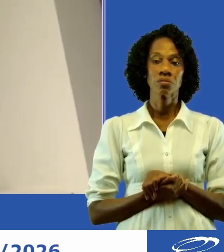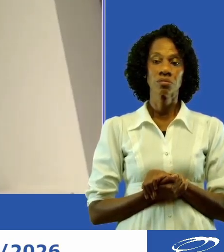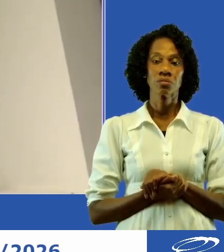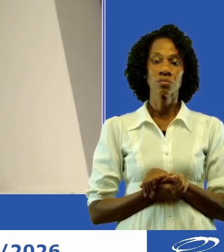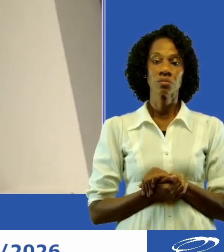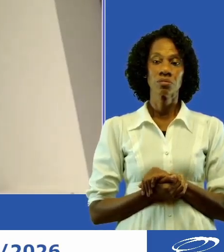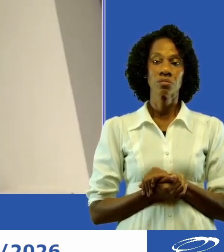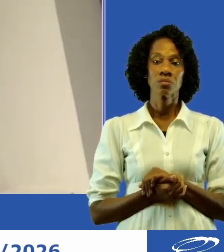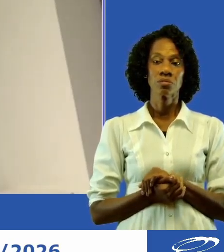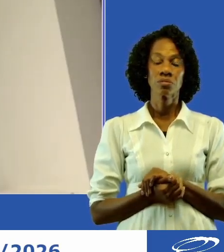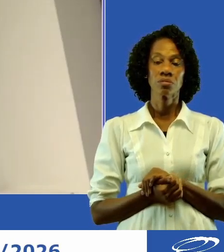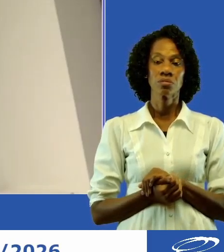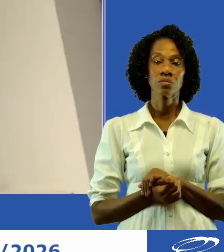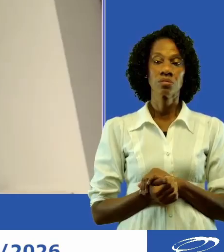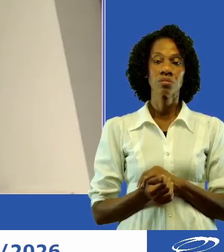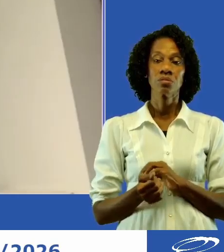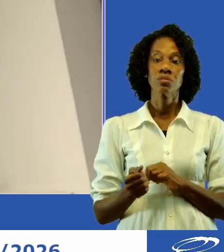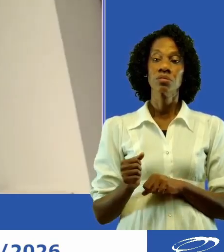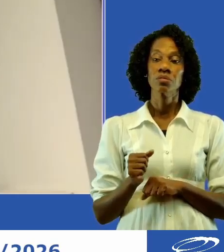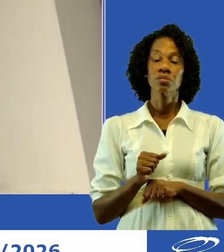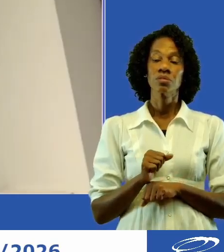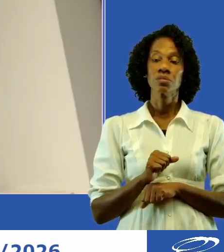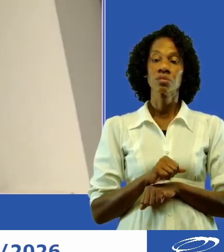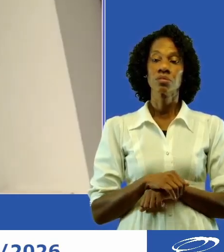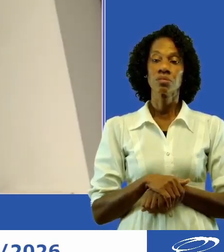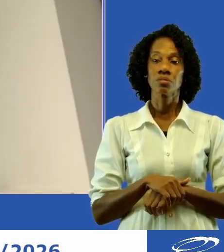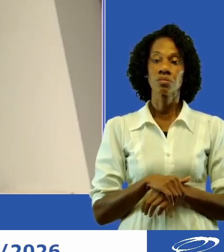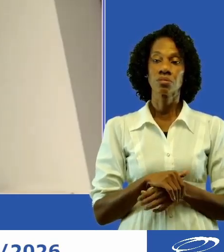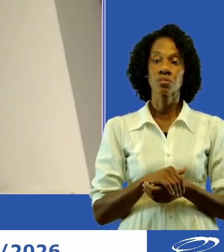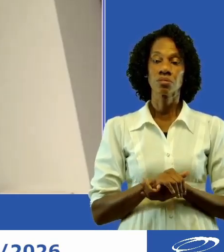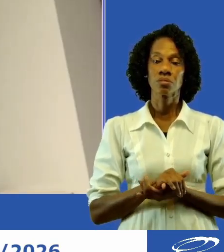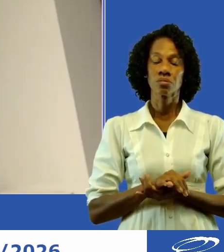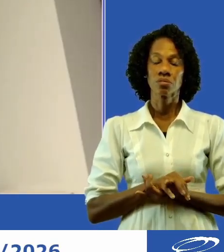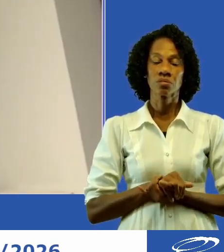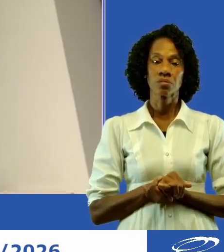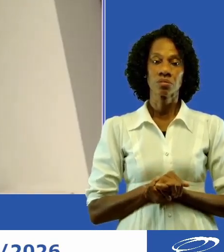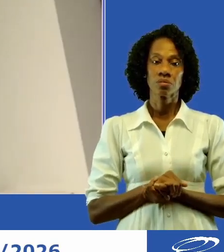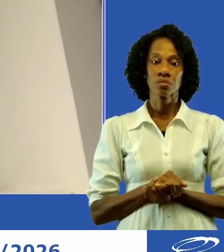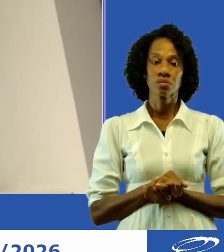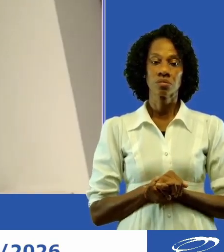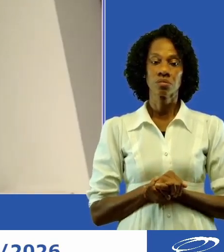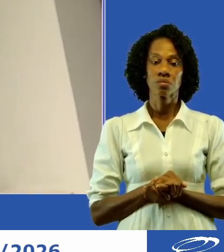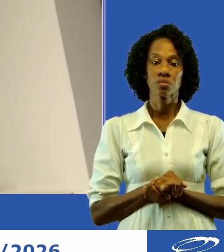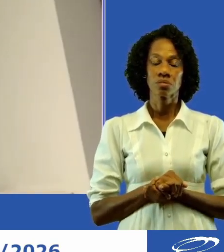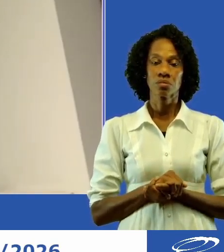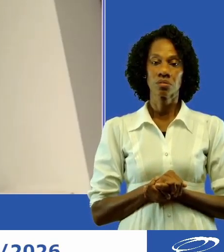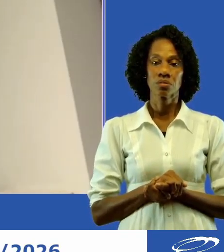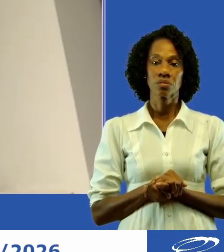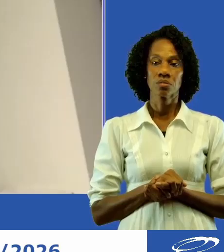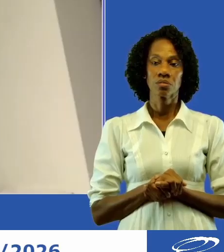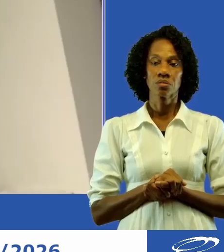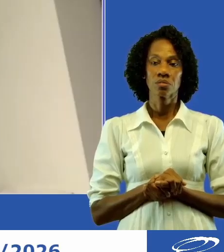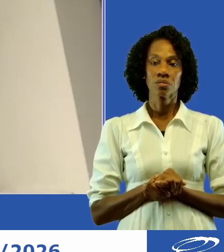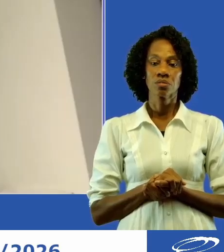there, and with a very high resistant pathogens, particularly in Pseudomonas,